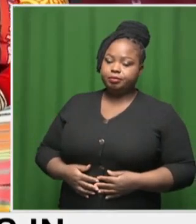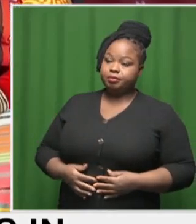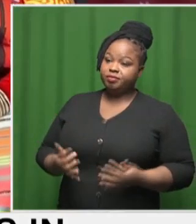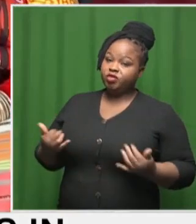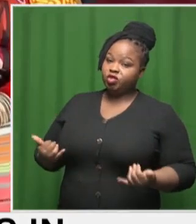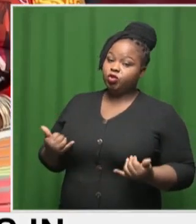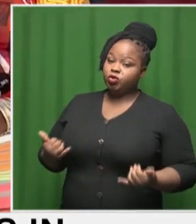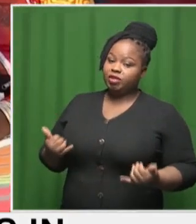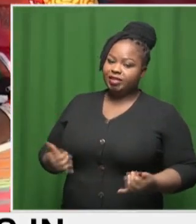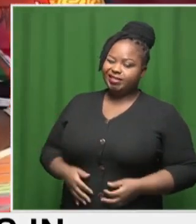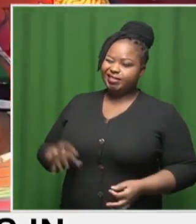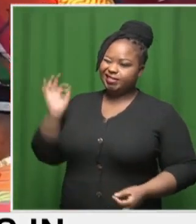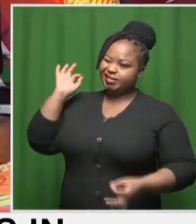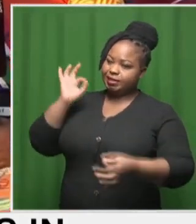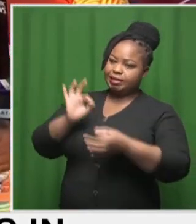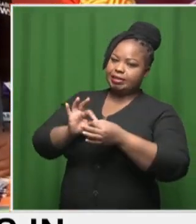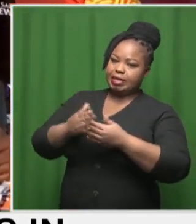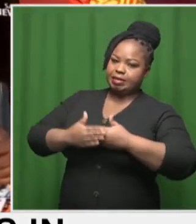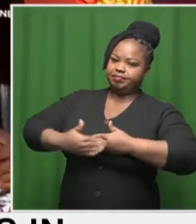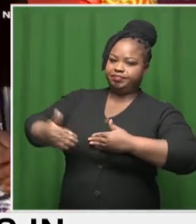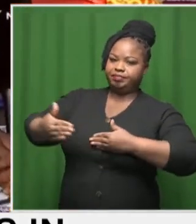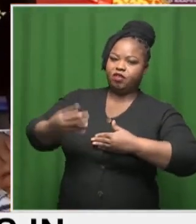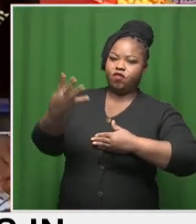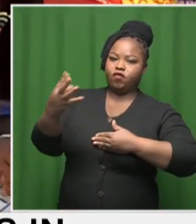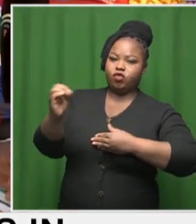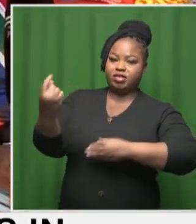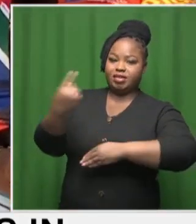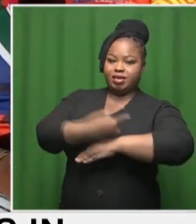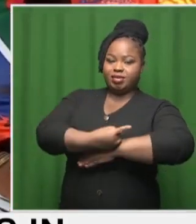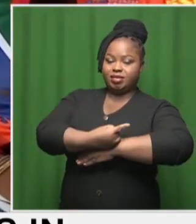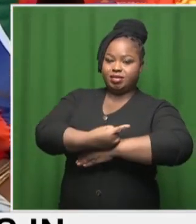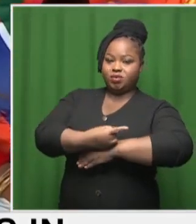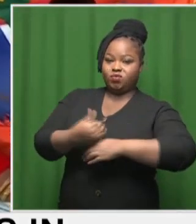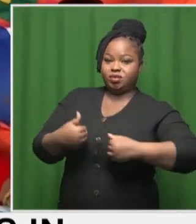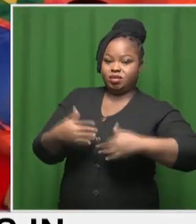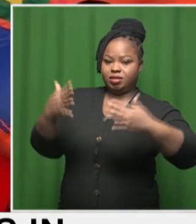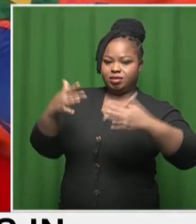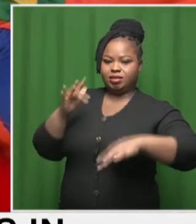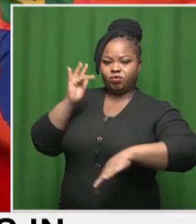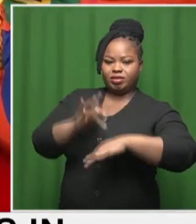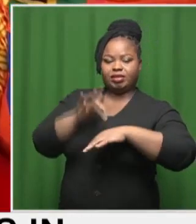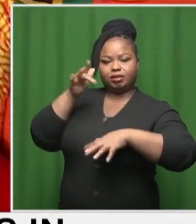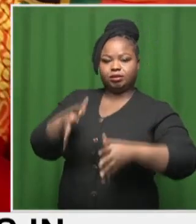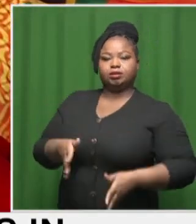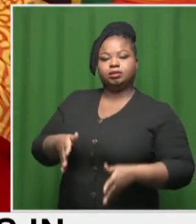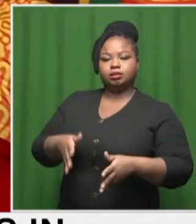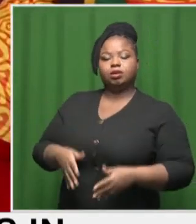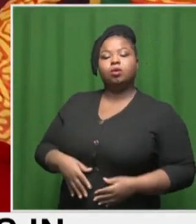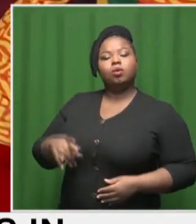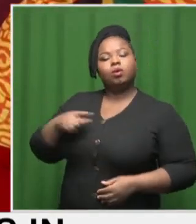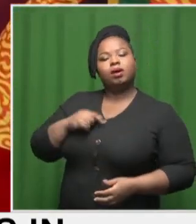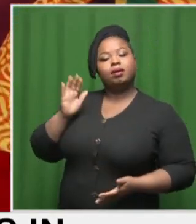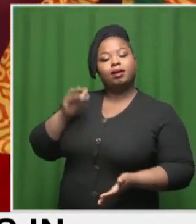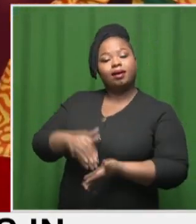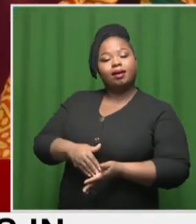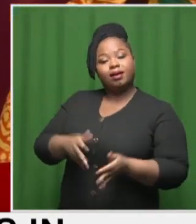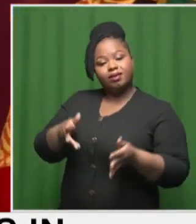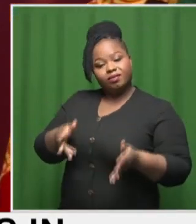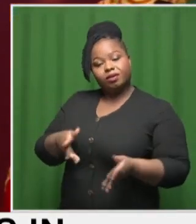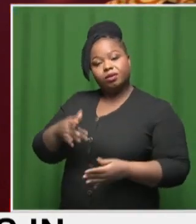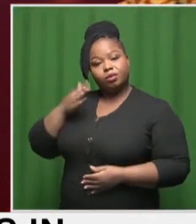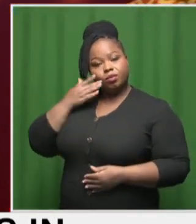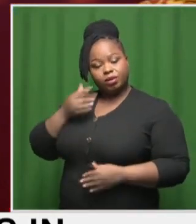today is exactly 40 days that this trophy has touched the country, because it arrived in the country